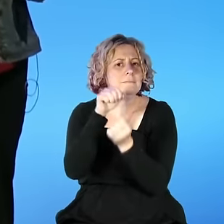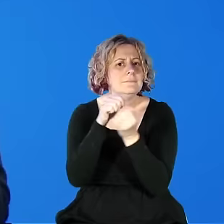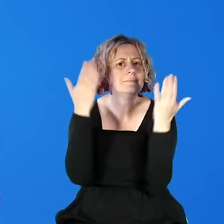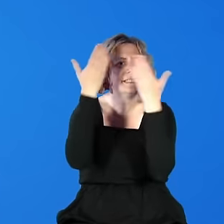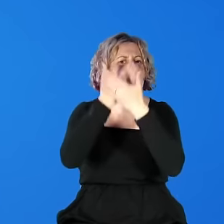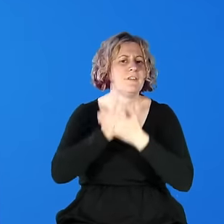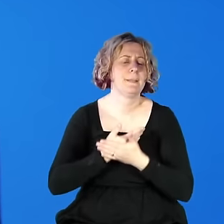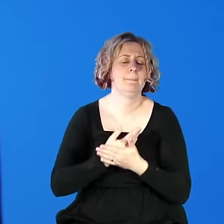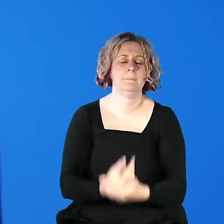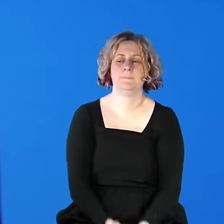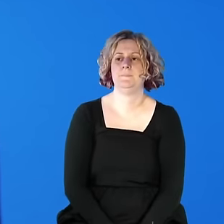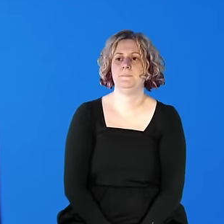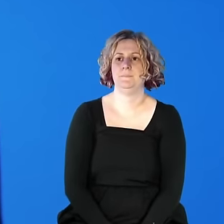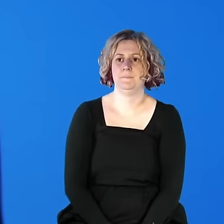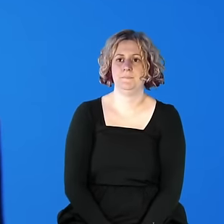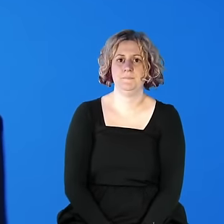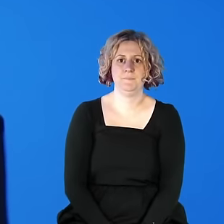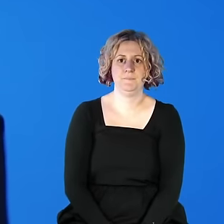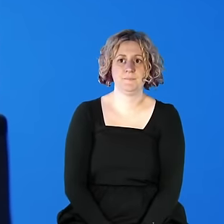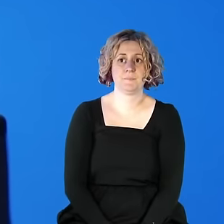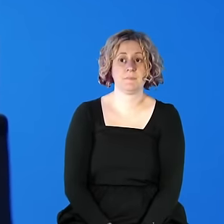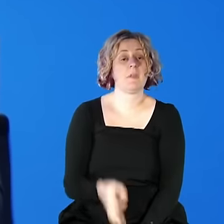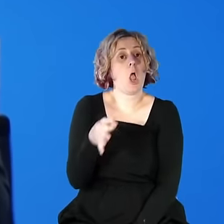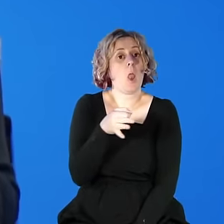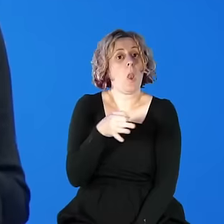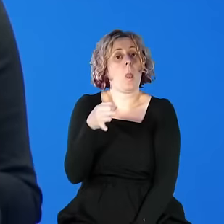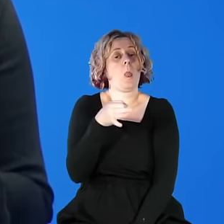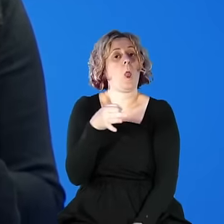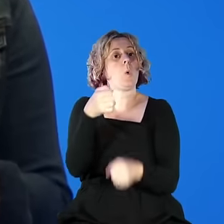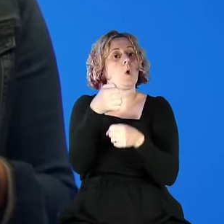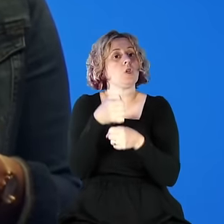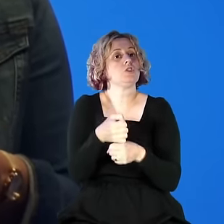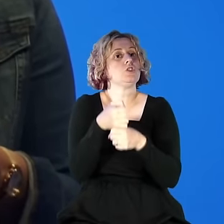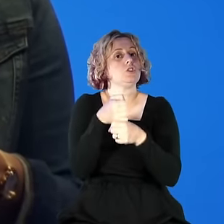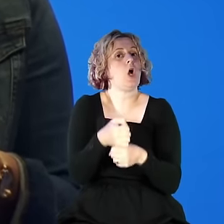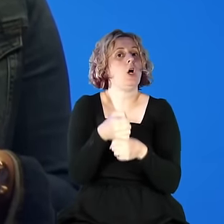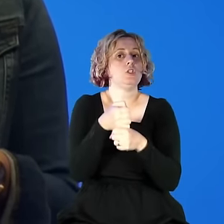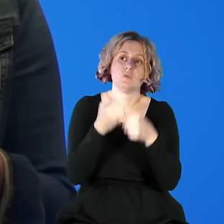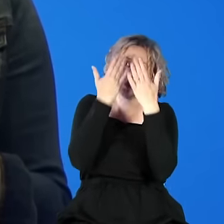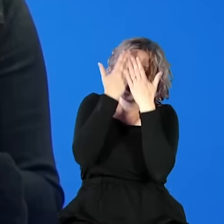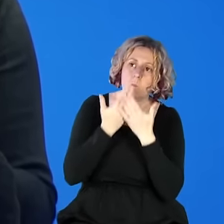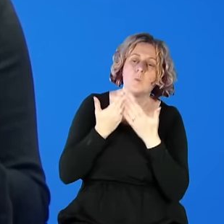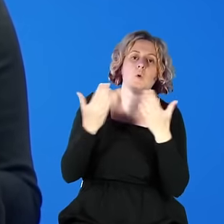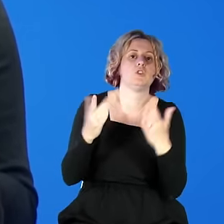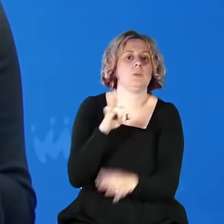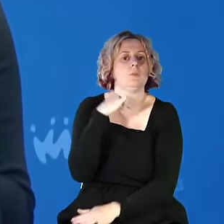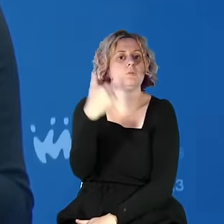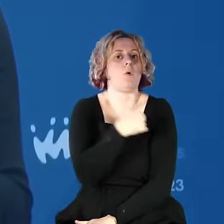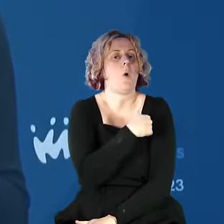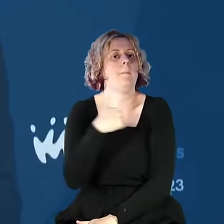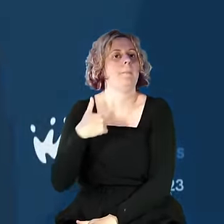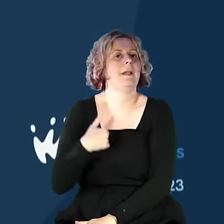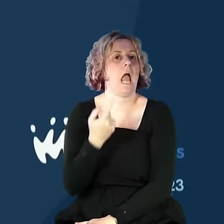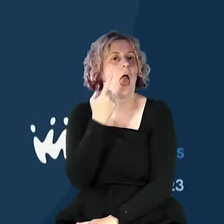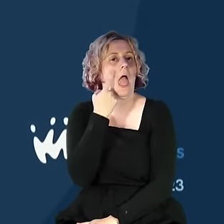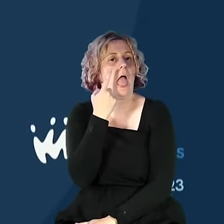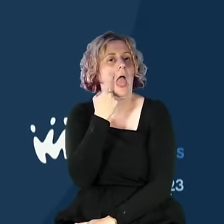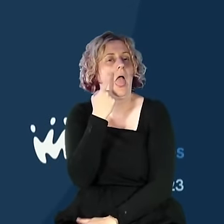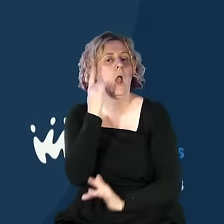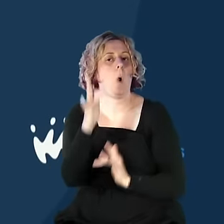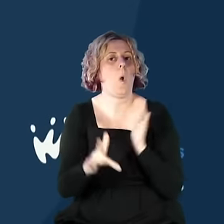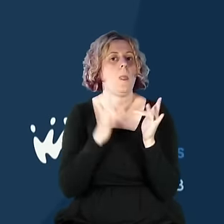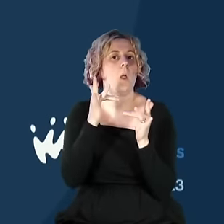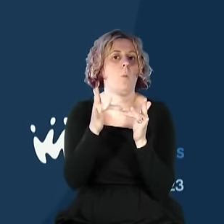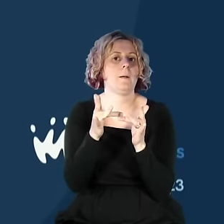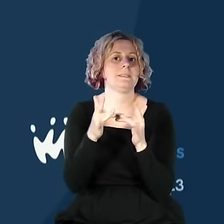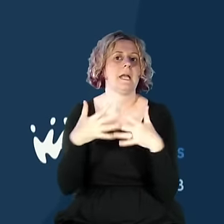This evening. For details of local church services going on throughout Keswick tomorrow morning, do visit the website or